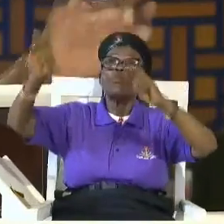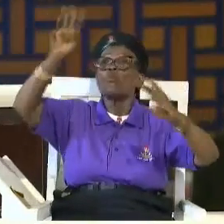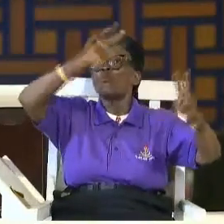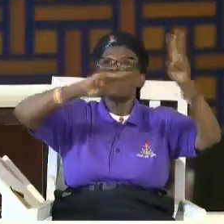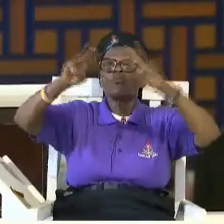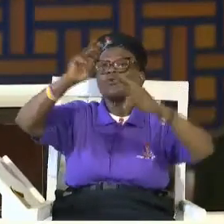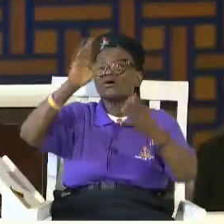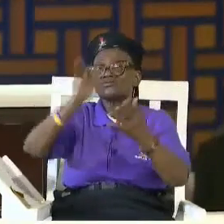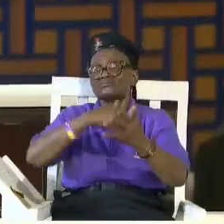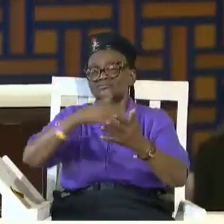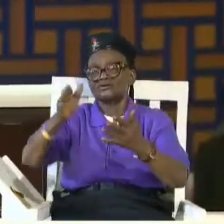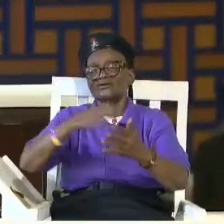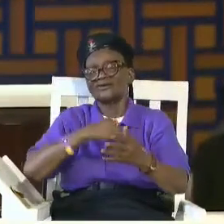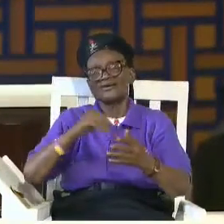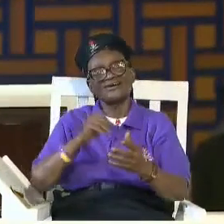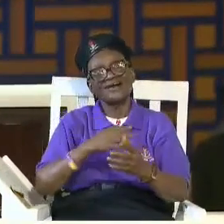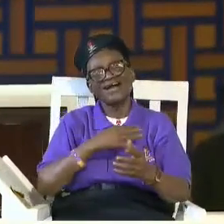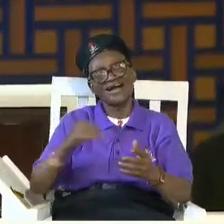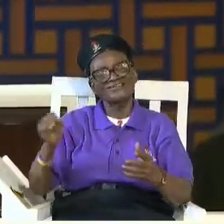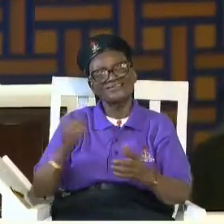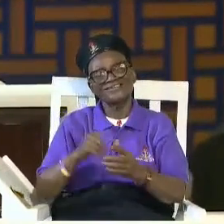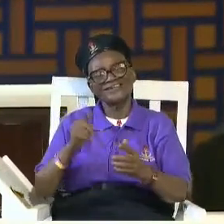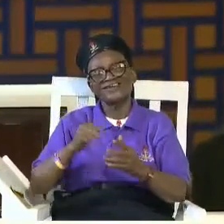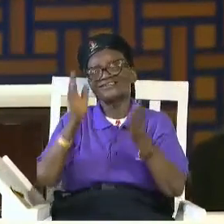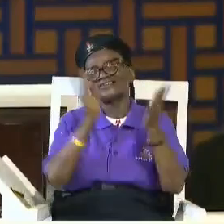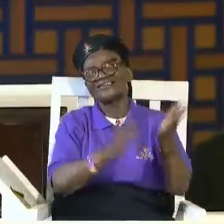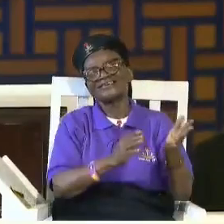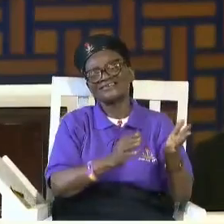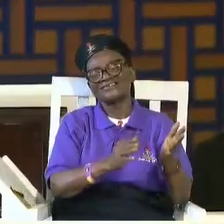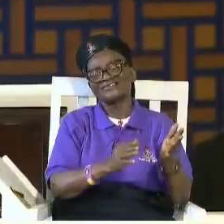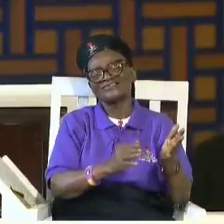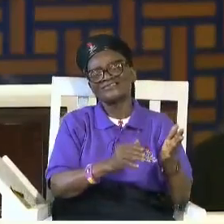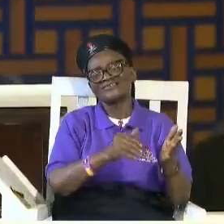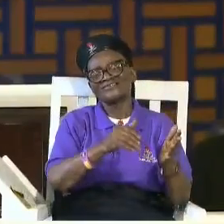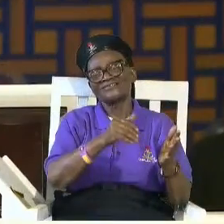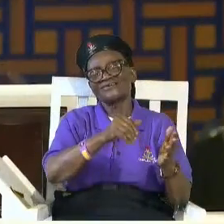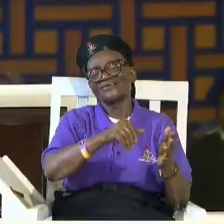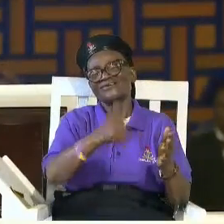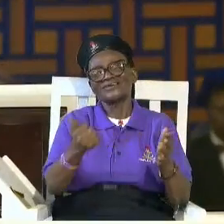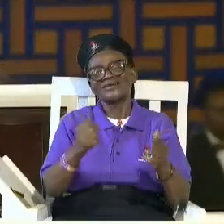and then leave the rest to God. Have you thought of your own song?